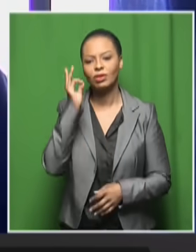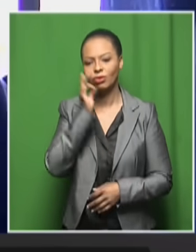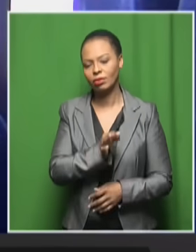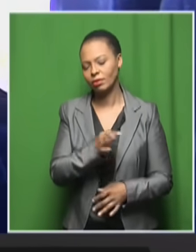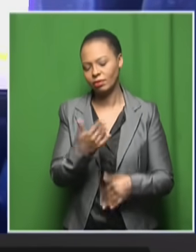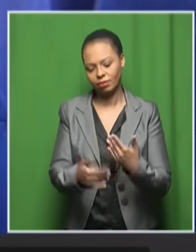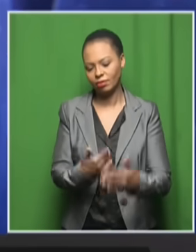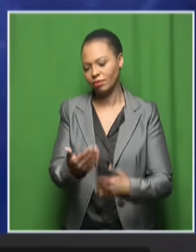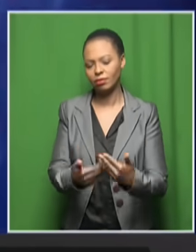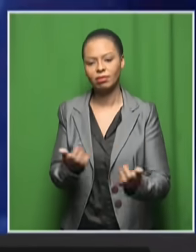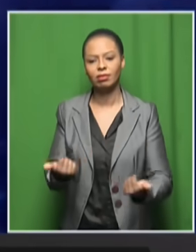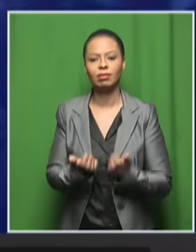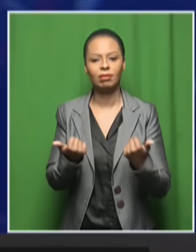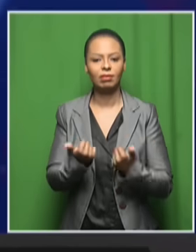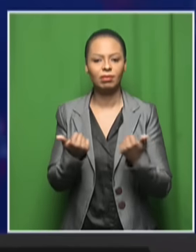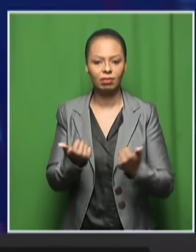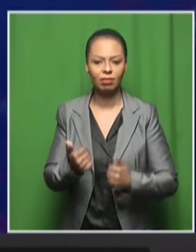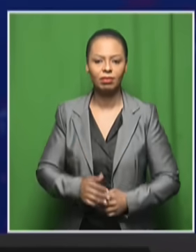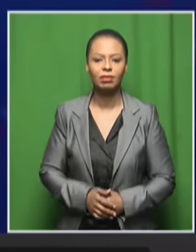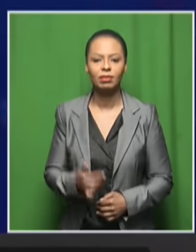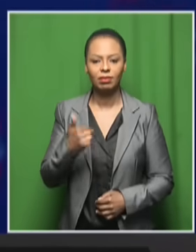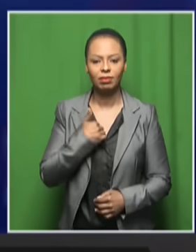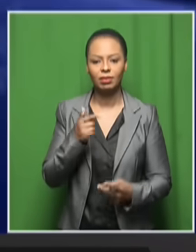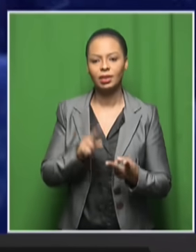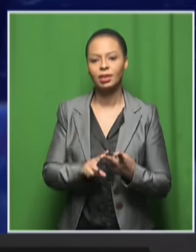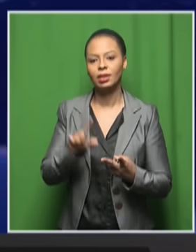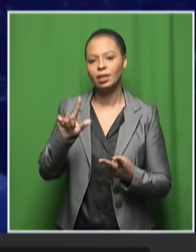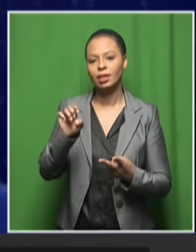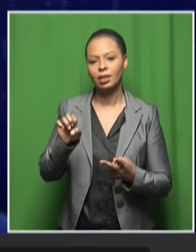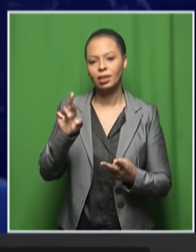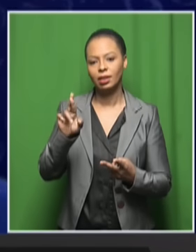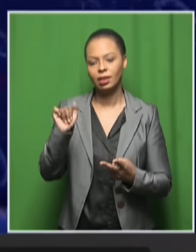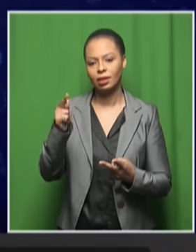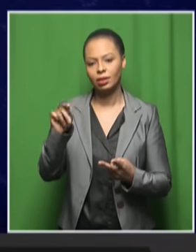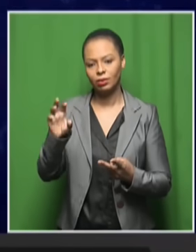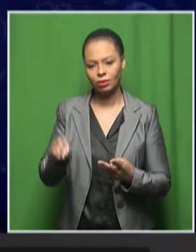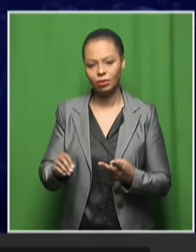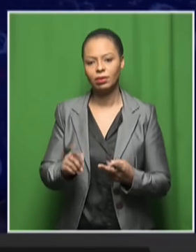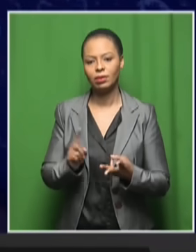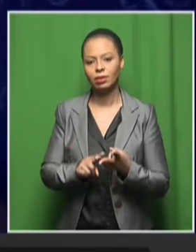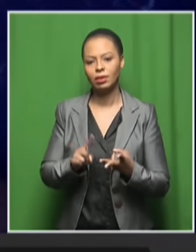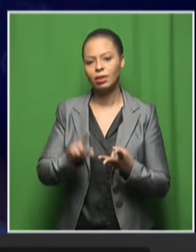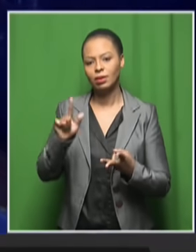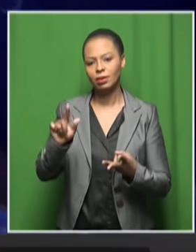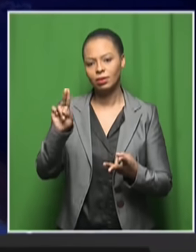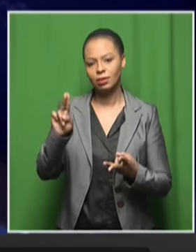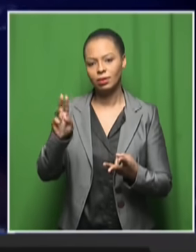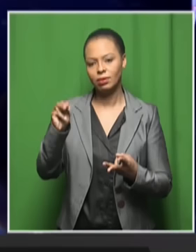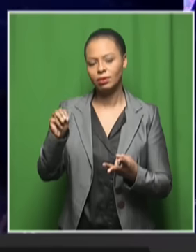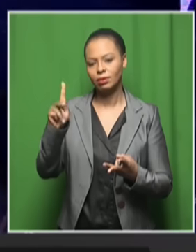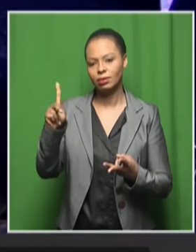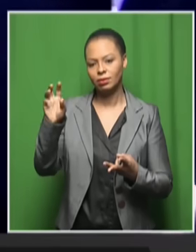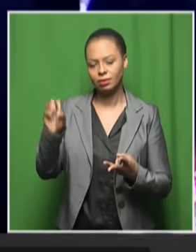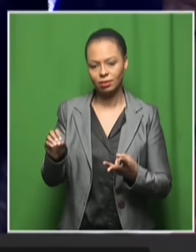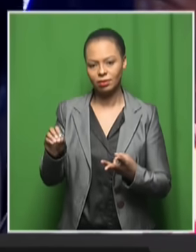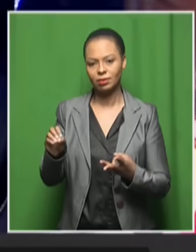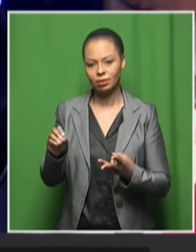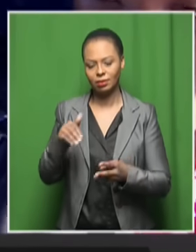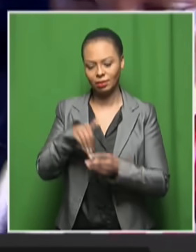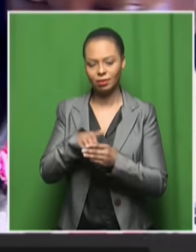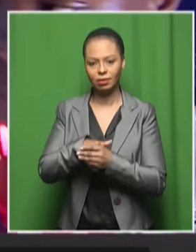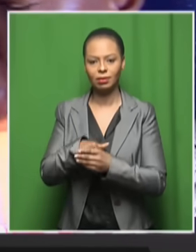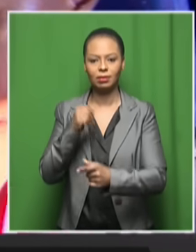4 inside here. It's me, our colleague Lerato, and our editor Lumko Jimlongo inside this shuttle. We